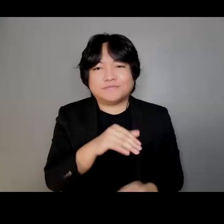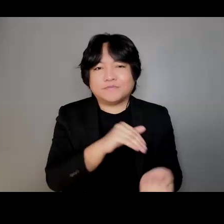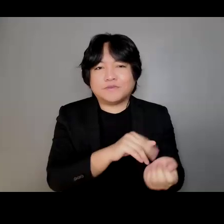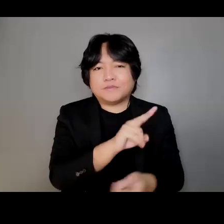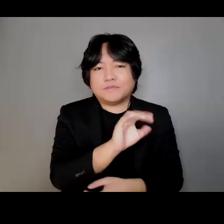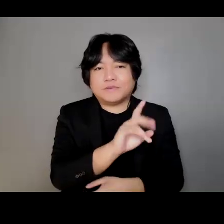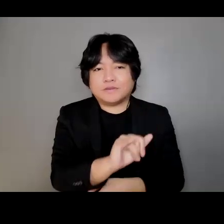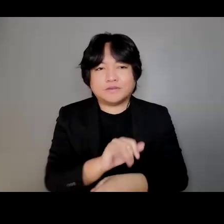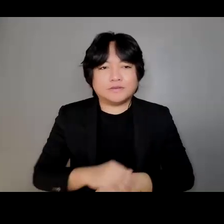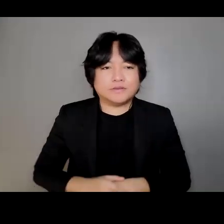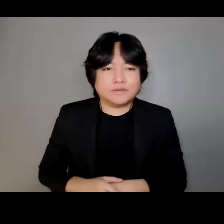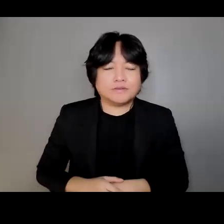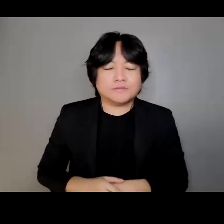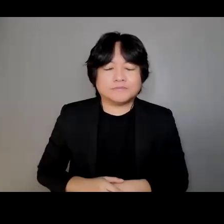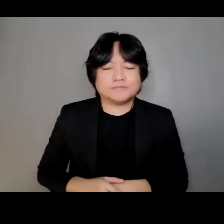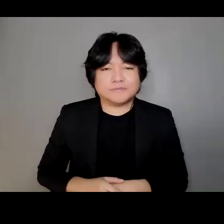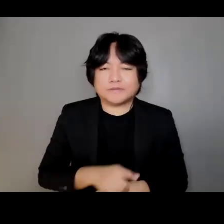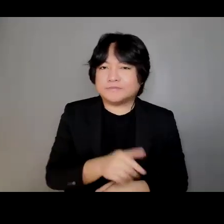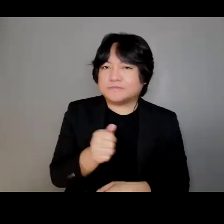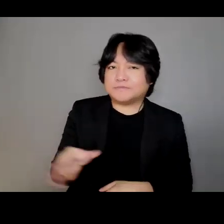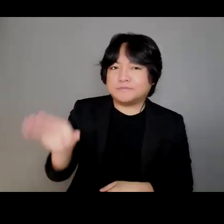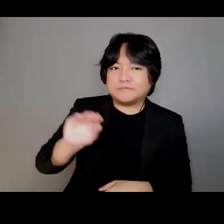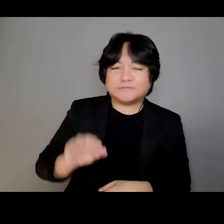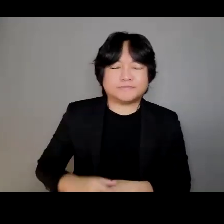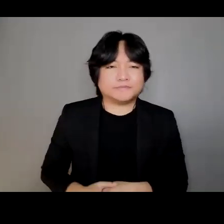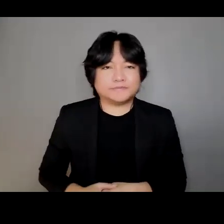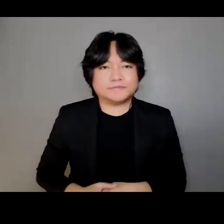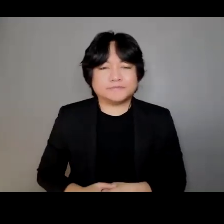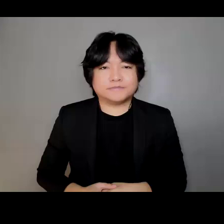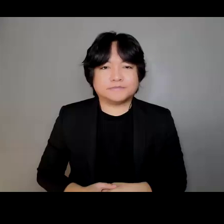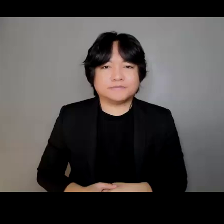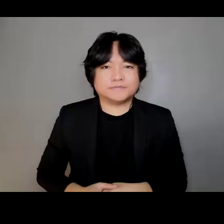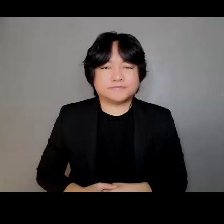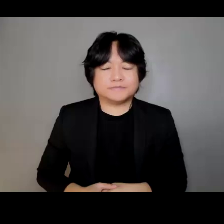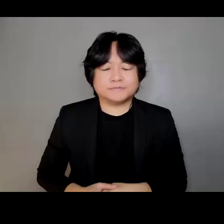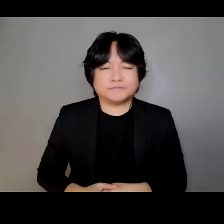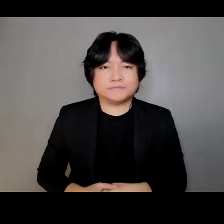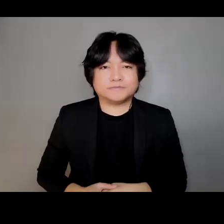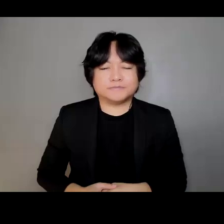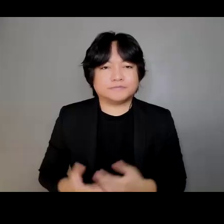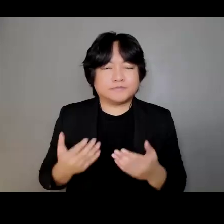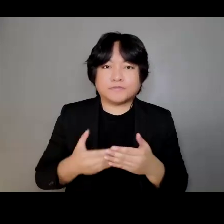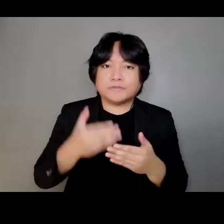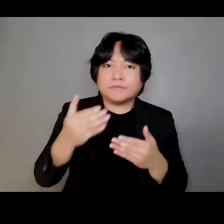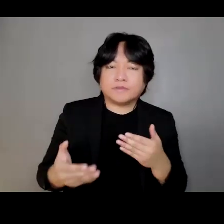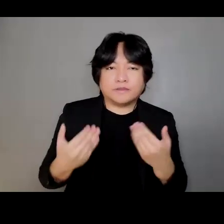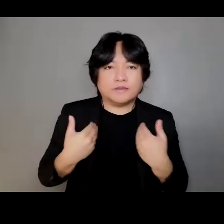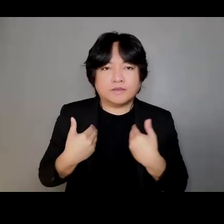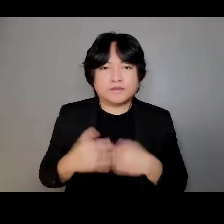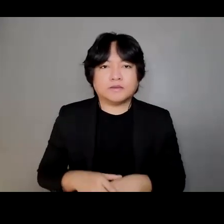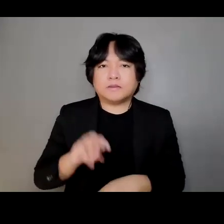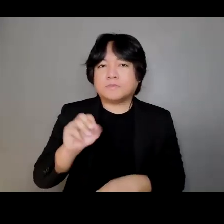Everyone, magandang hapon. Okay, lovely to have you po. No? Next, we have